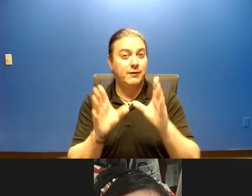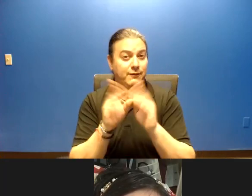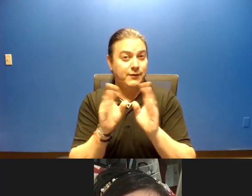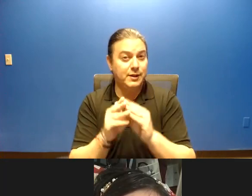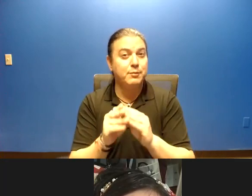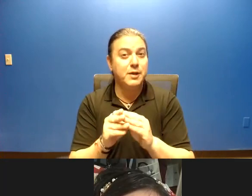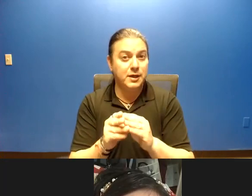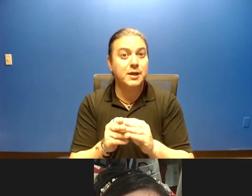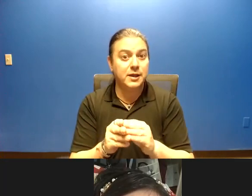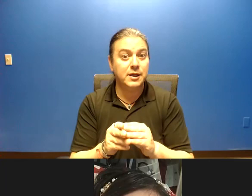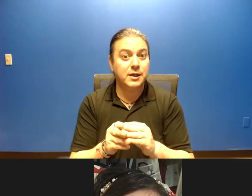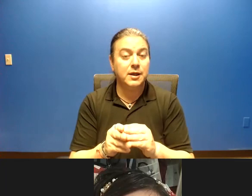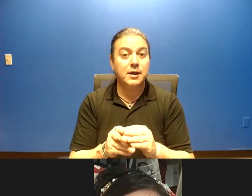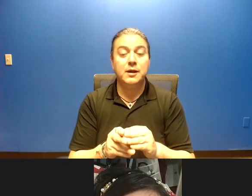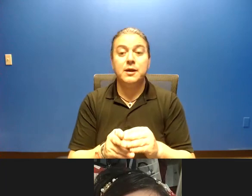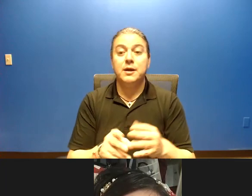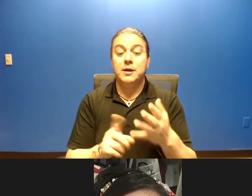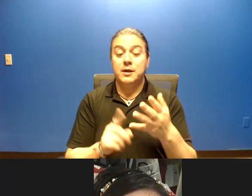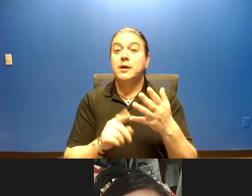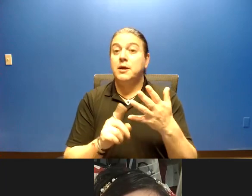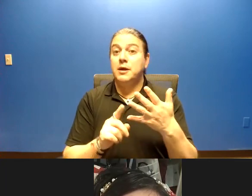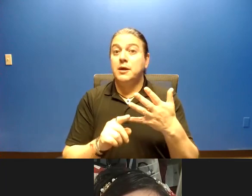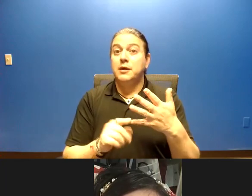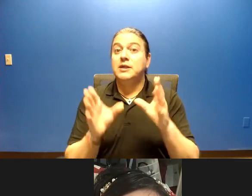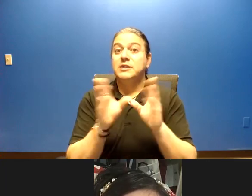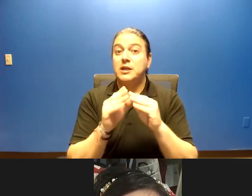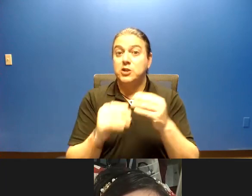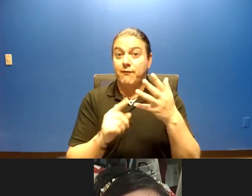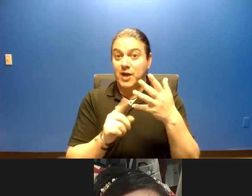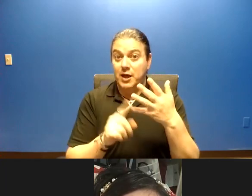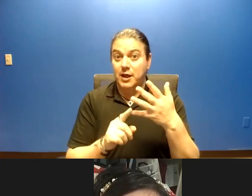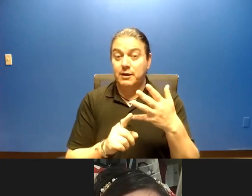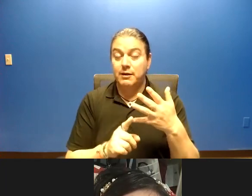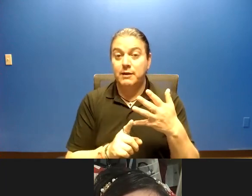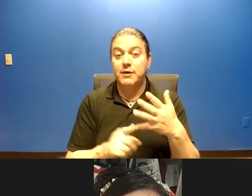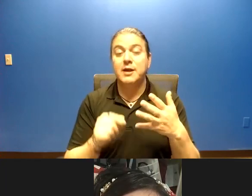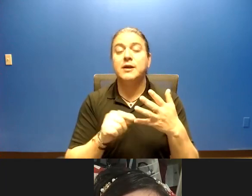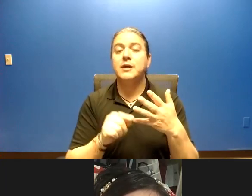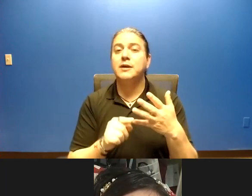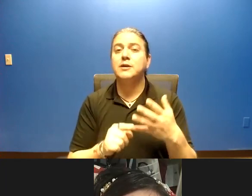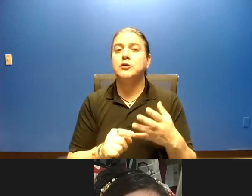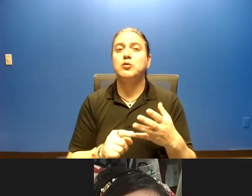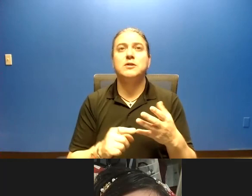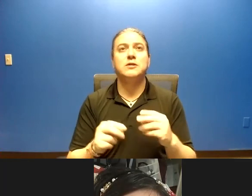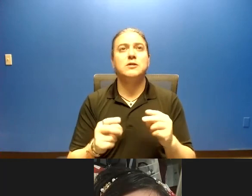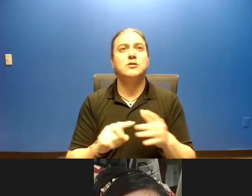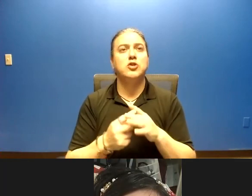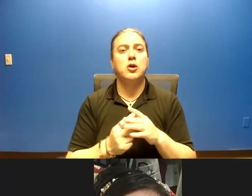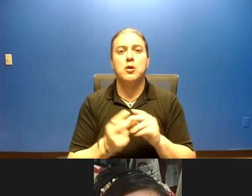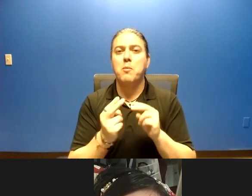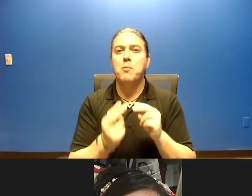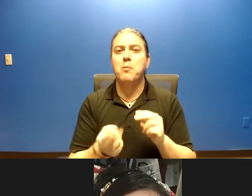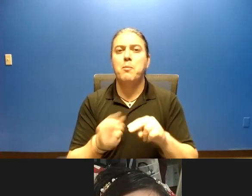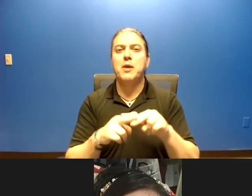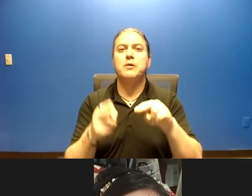panels are concluded, and session 5 will be where we start to build out those strategies to move